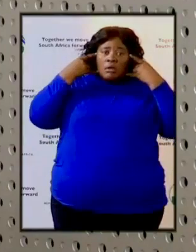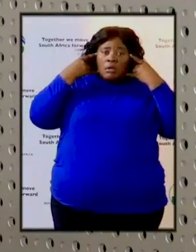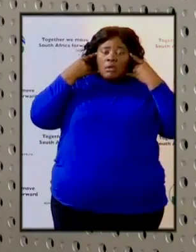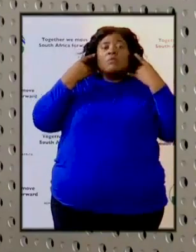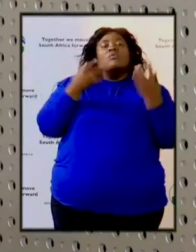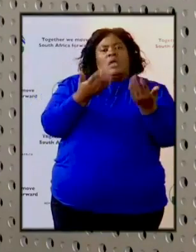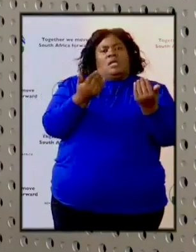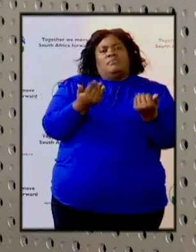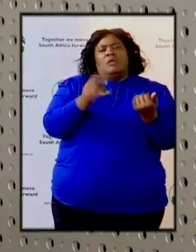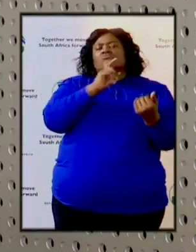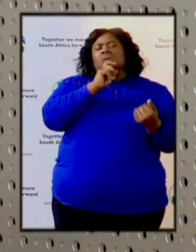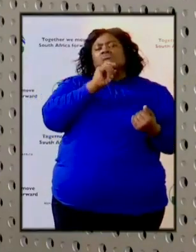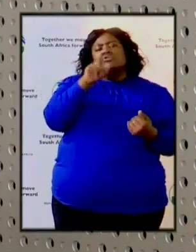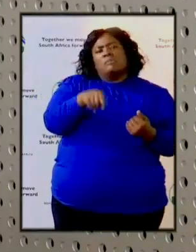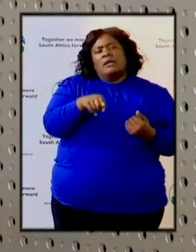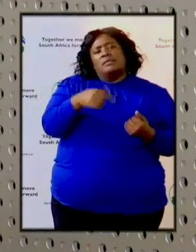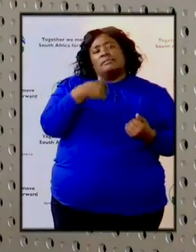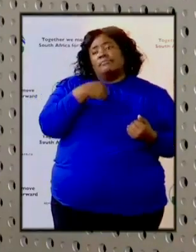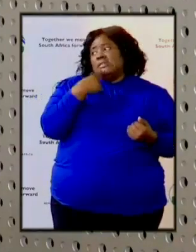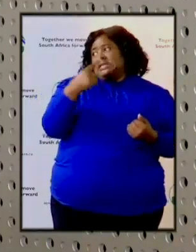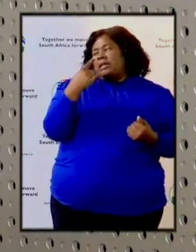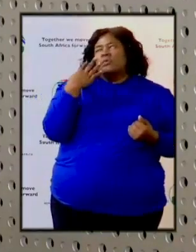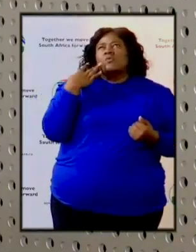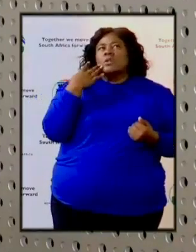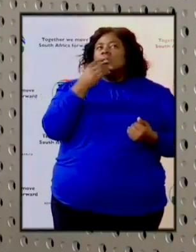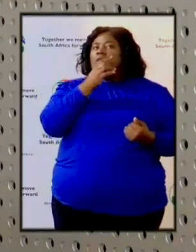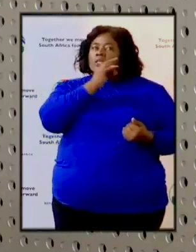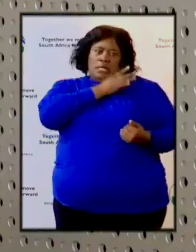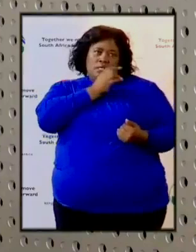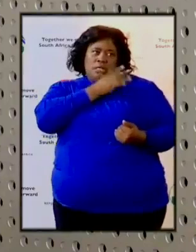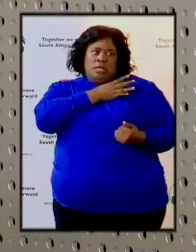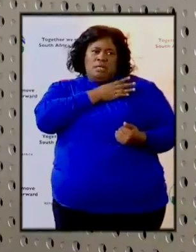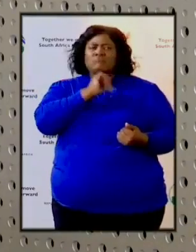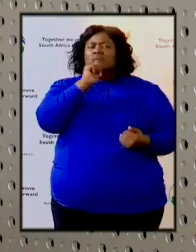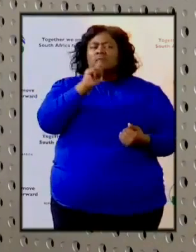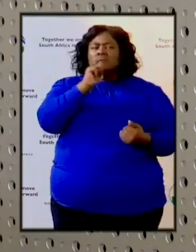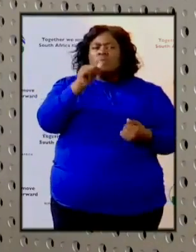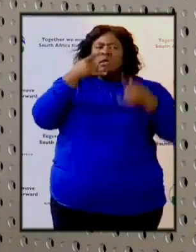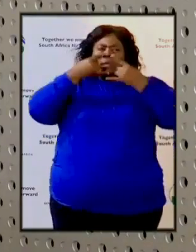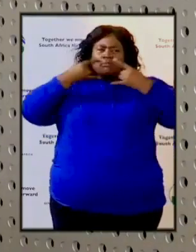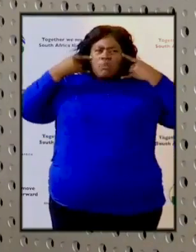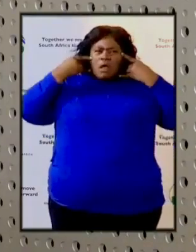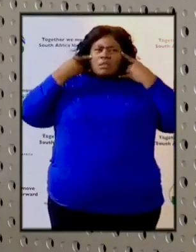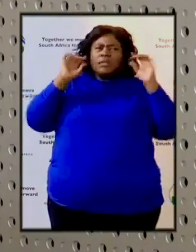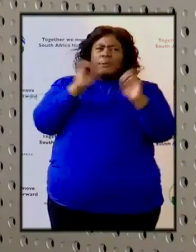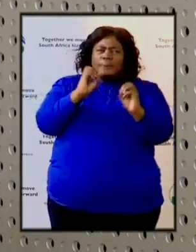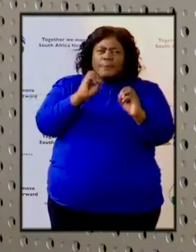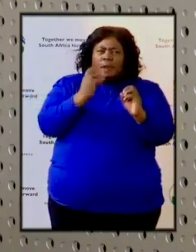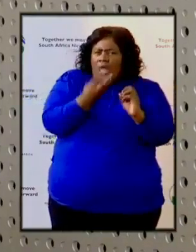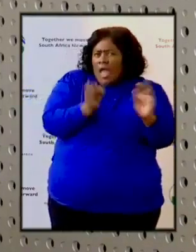expected. And as I said on Saturday, even if you don't have a mask, you can take your scarf or your